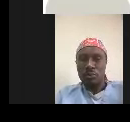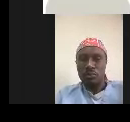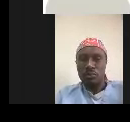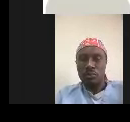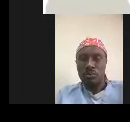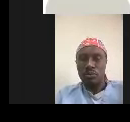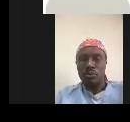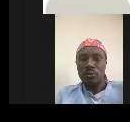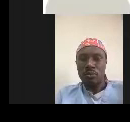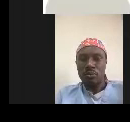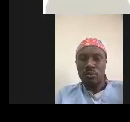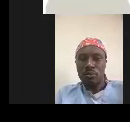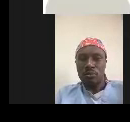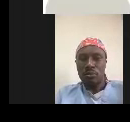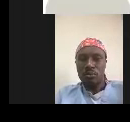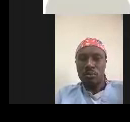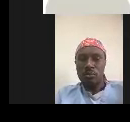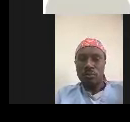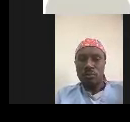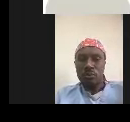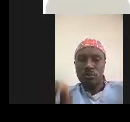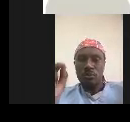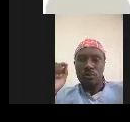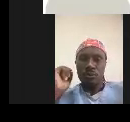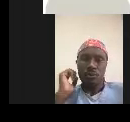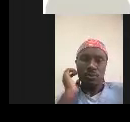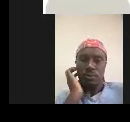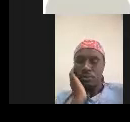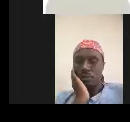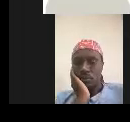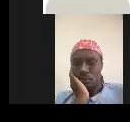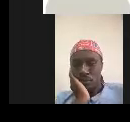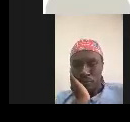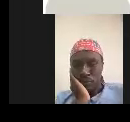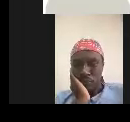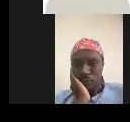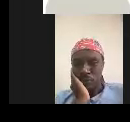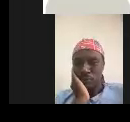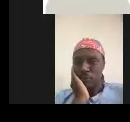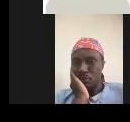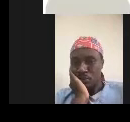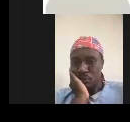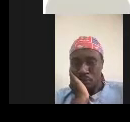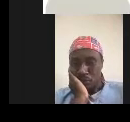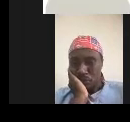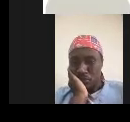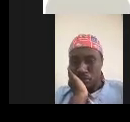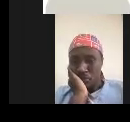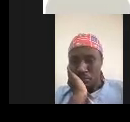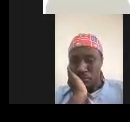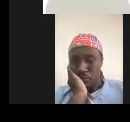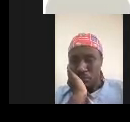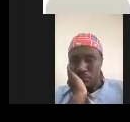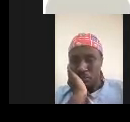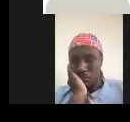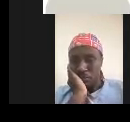2020, last year, but unfortunately with COVID, we couldn't. Alfred also had come as a regular visitor.